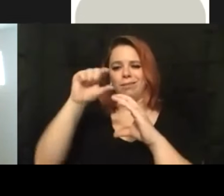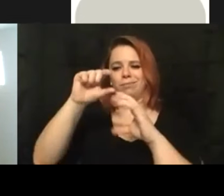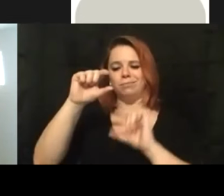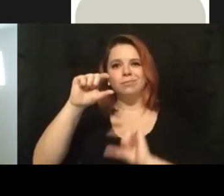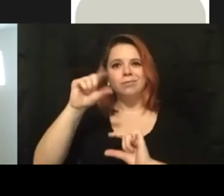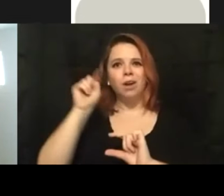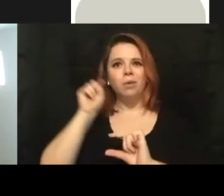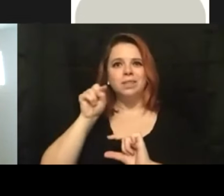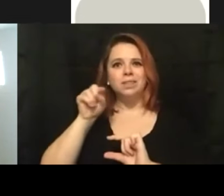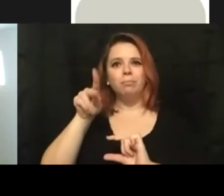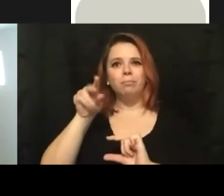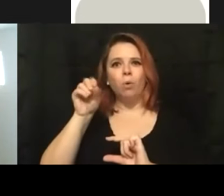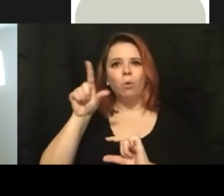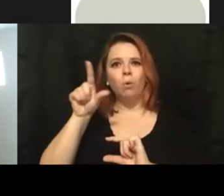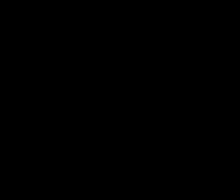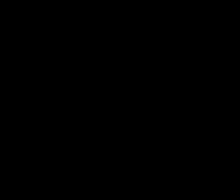let's see.